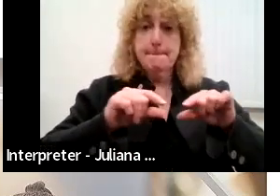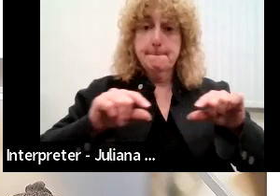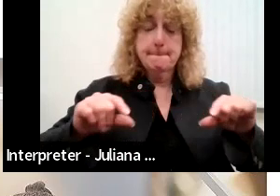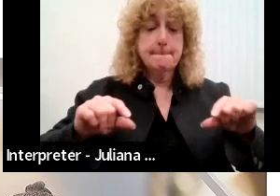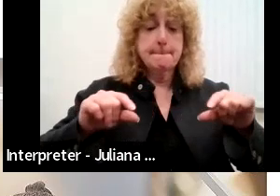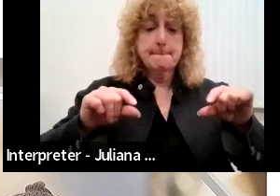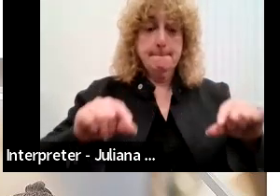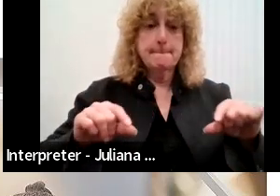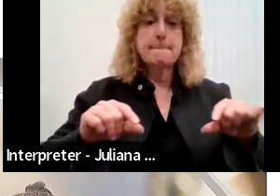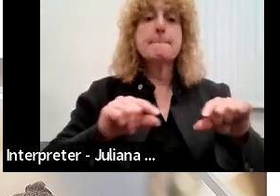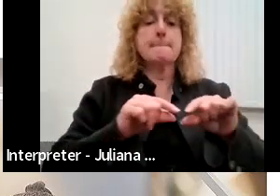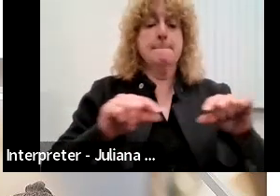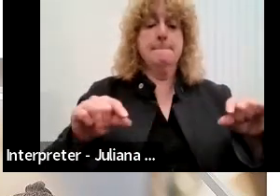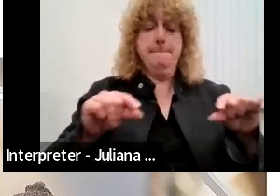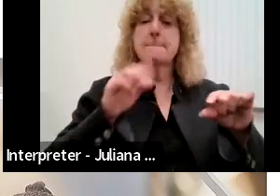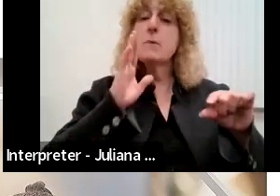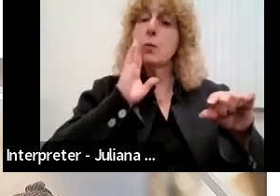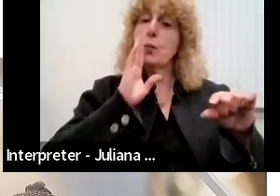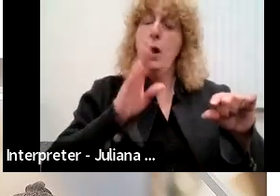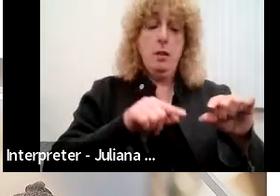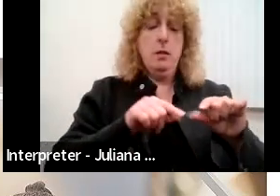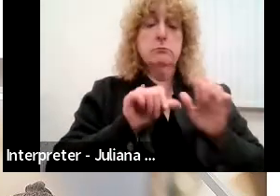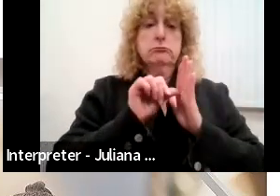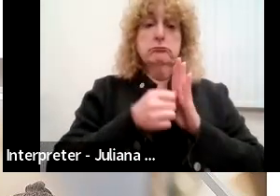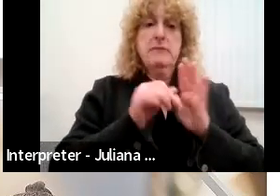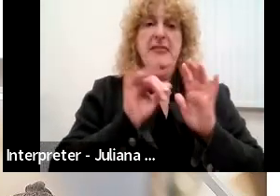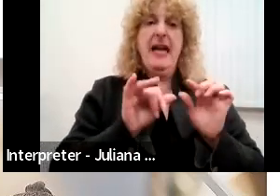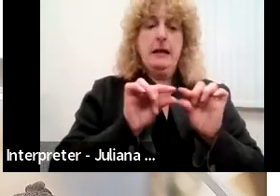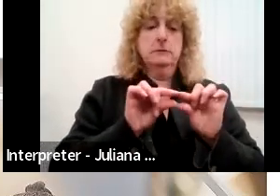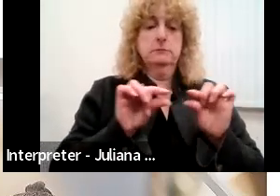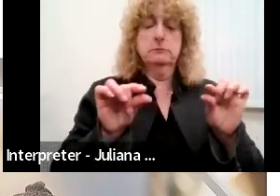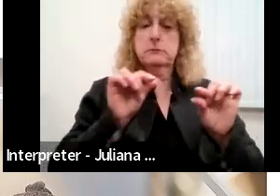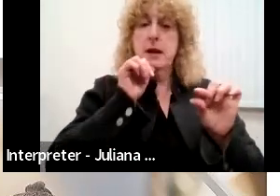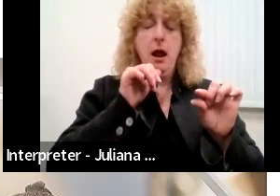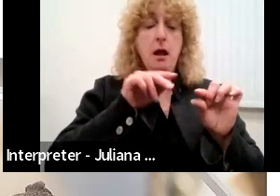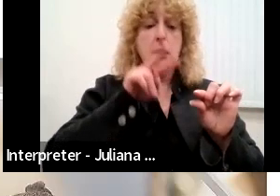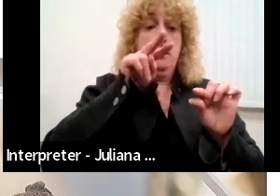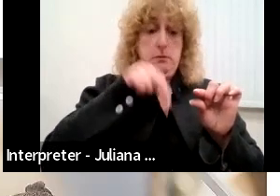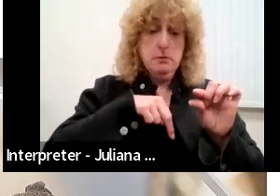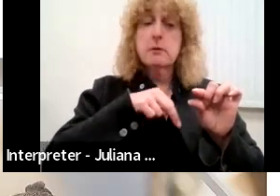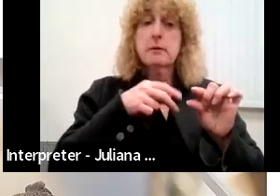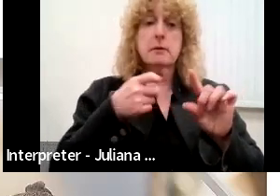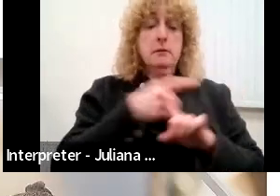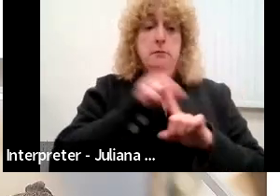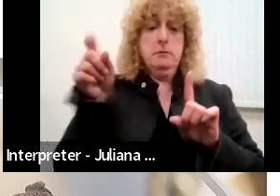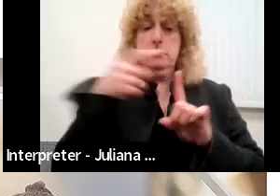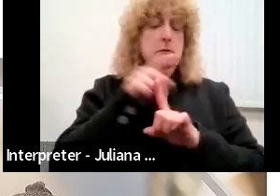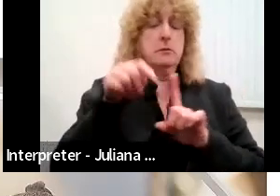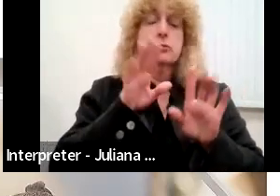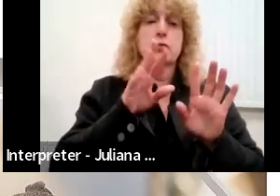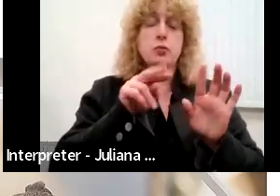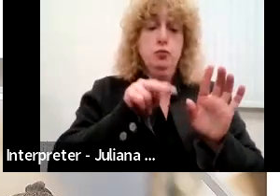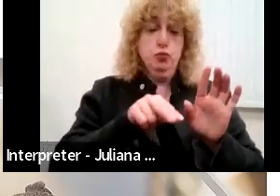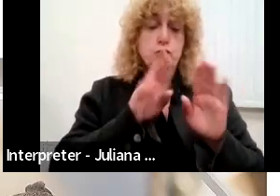highlights a section of where you're reading, and that helps people to be able to focus on that one line and not jump around on the page.